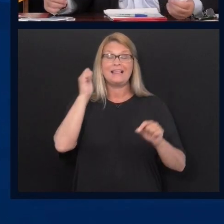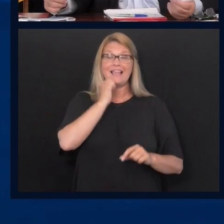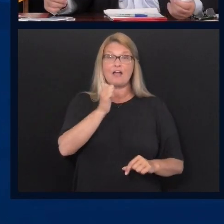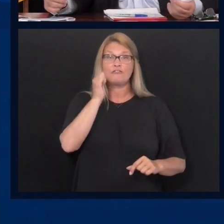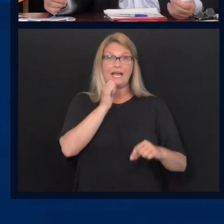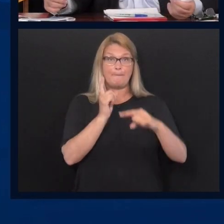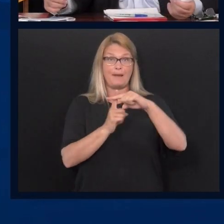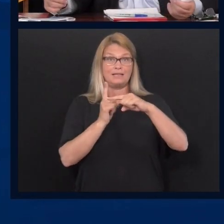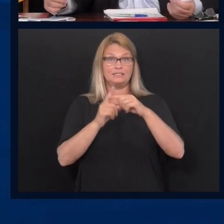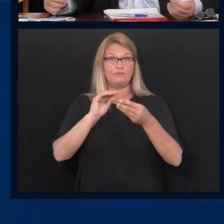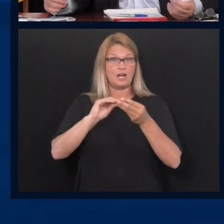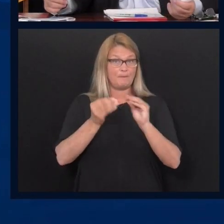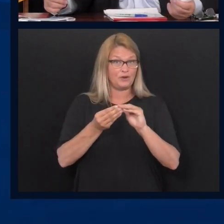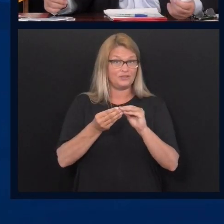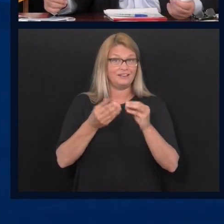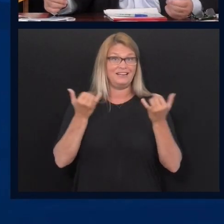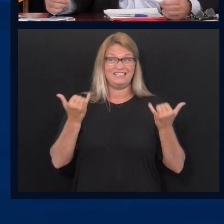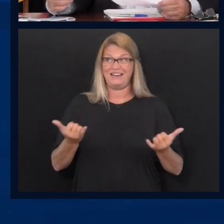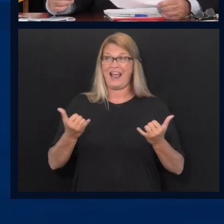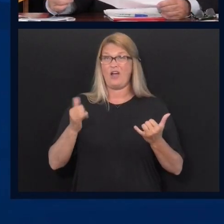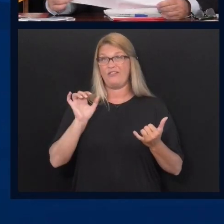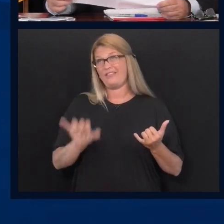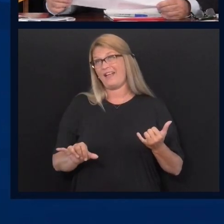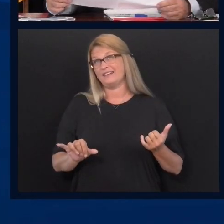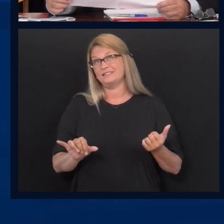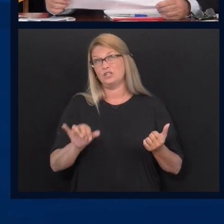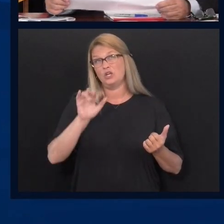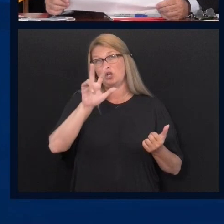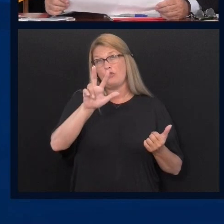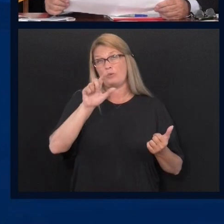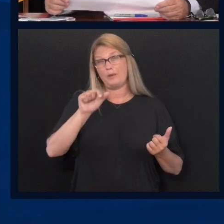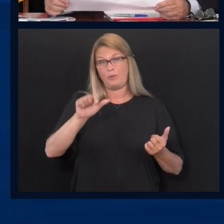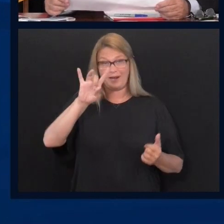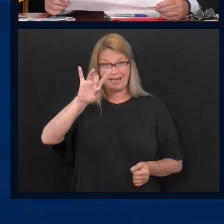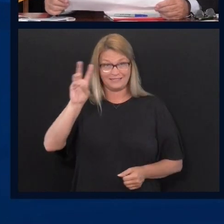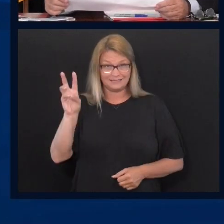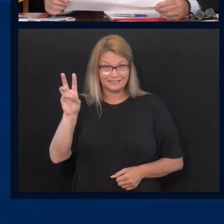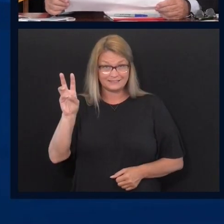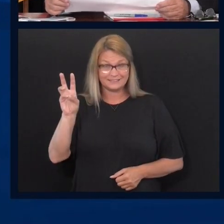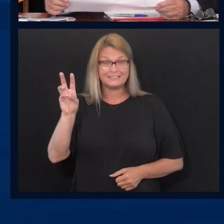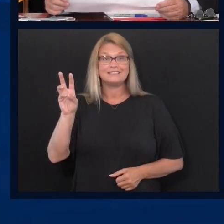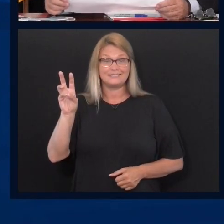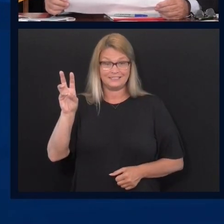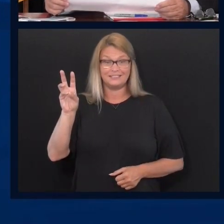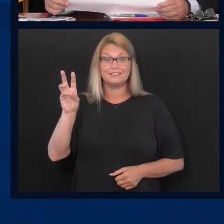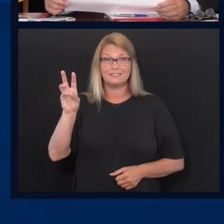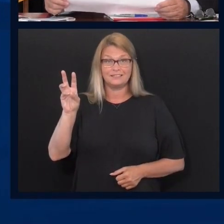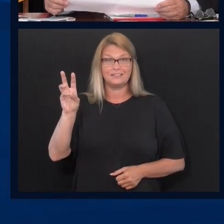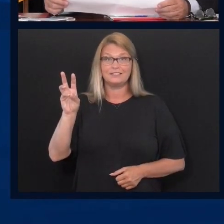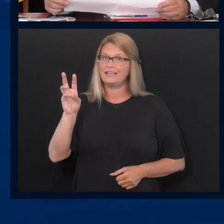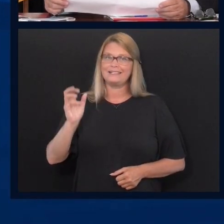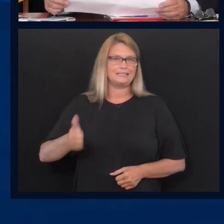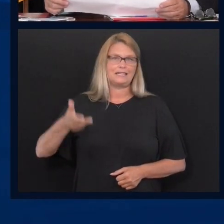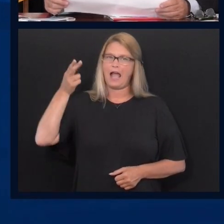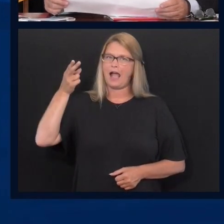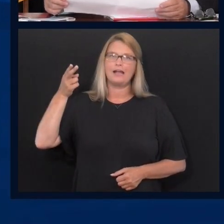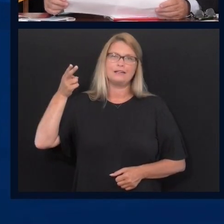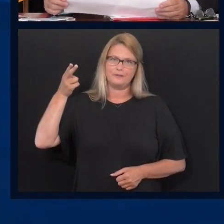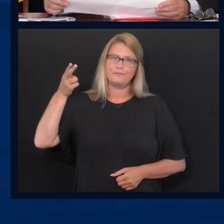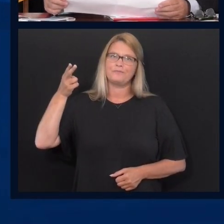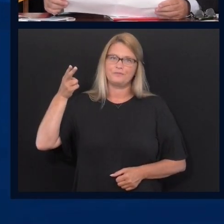just excited to be back. And then the second 2 weeks, you allowed it to extend. They could build a little bit more, get in